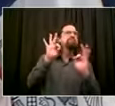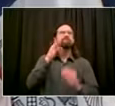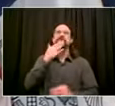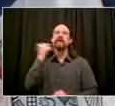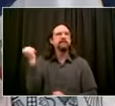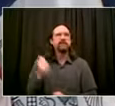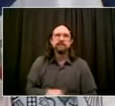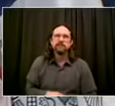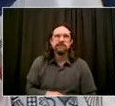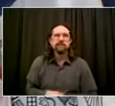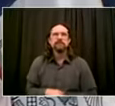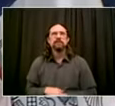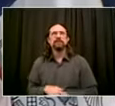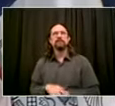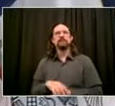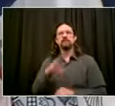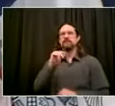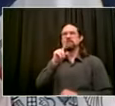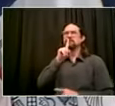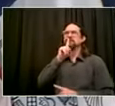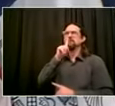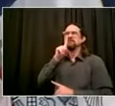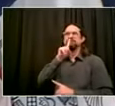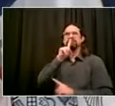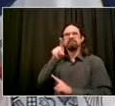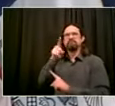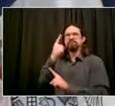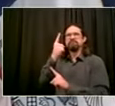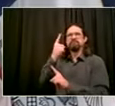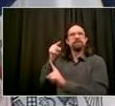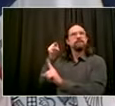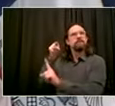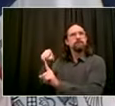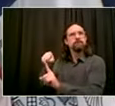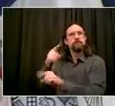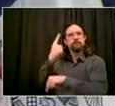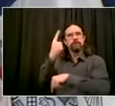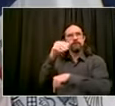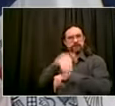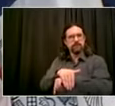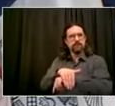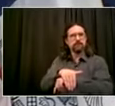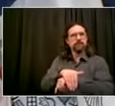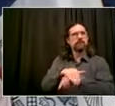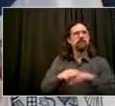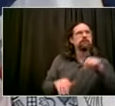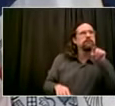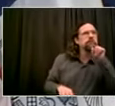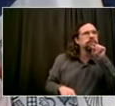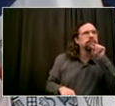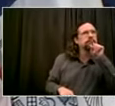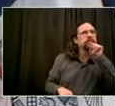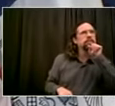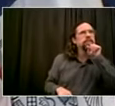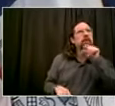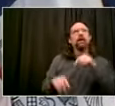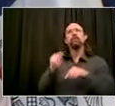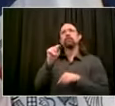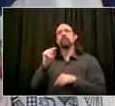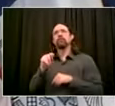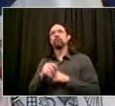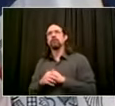and I've expressed my apology for that before. But I think it was a good, honest conversation about how hard it